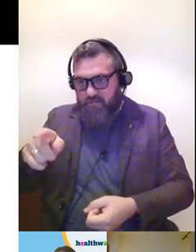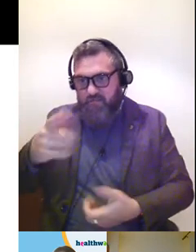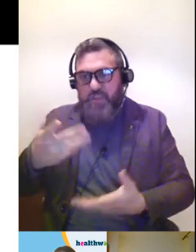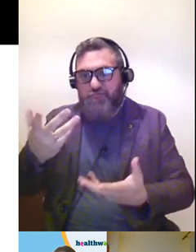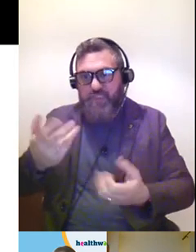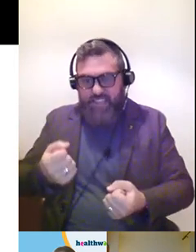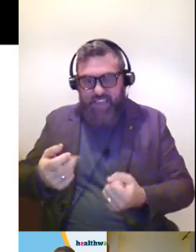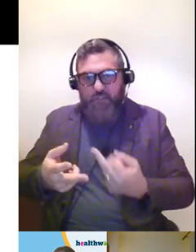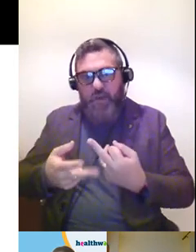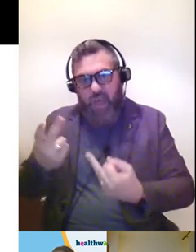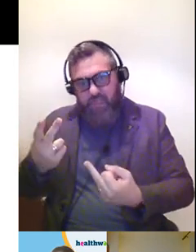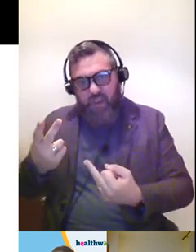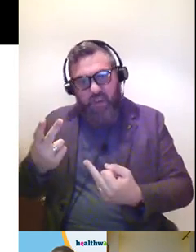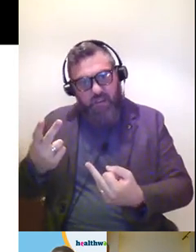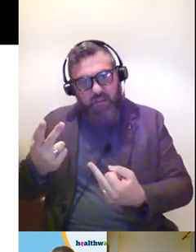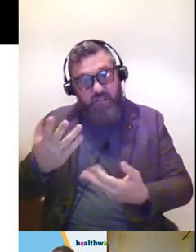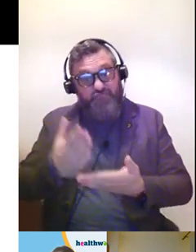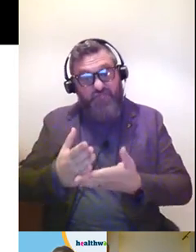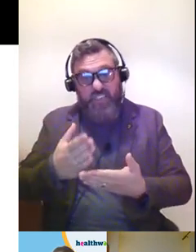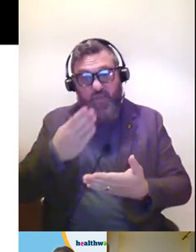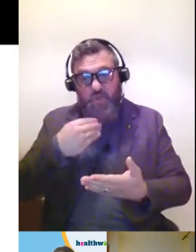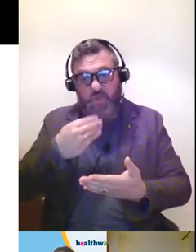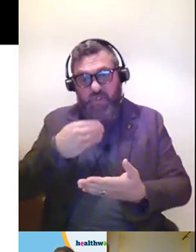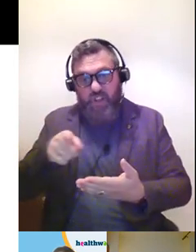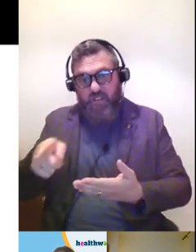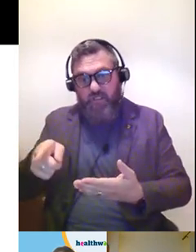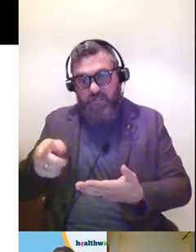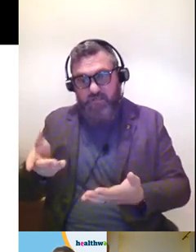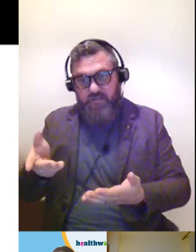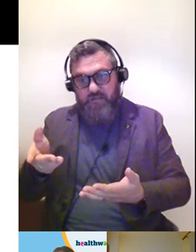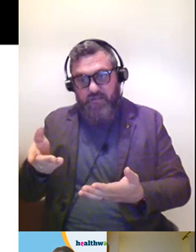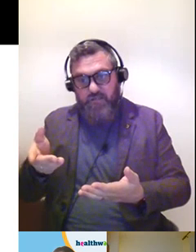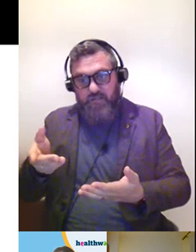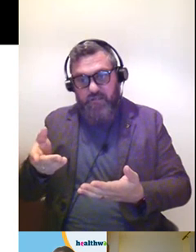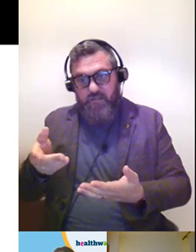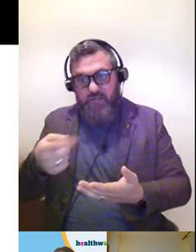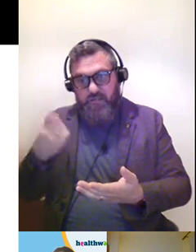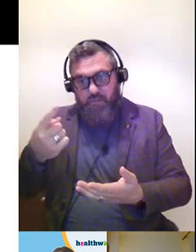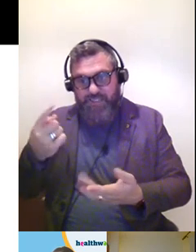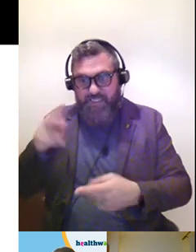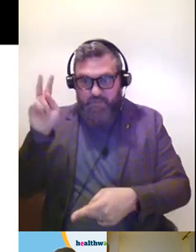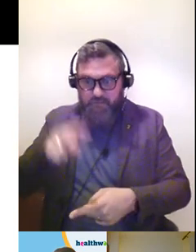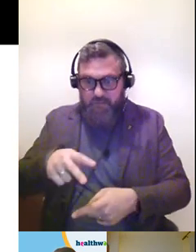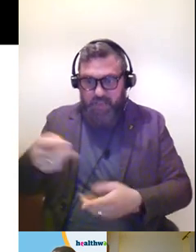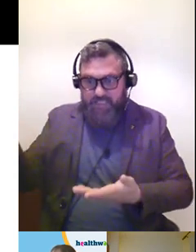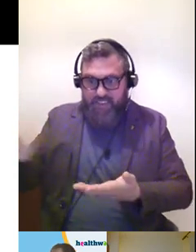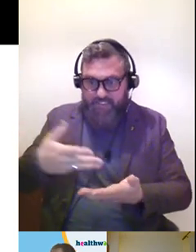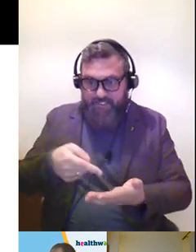other places as well. It's really helpful to have people's perspectives coming in.